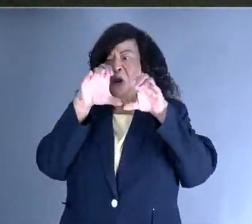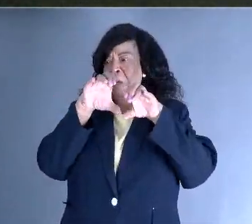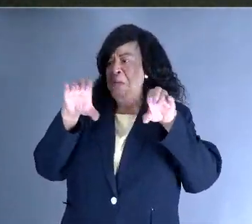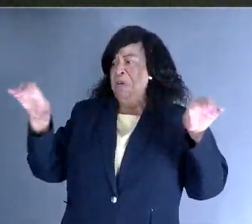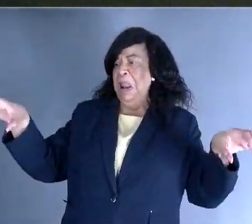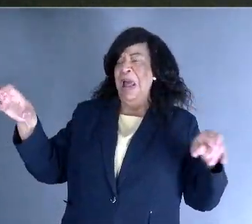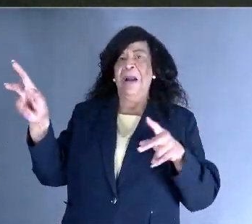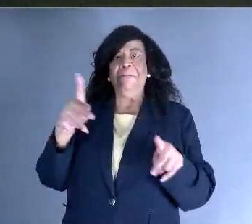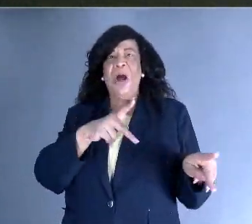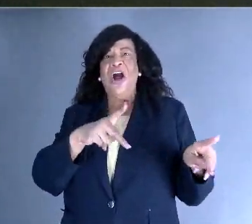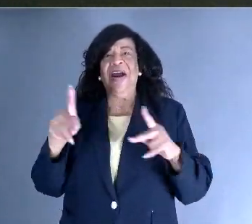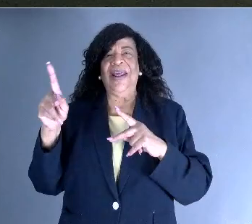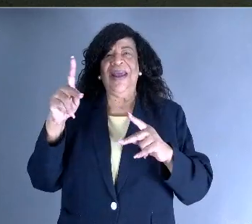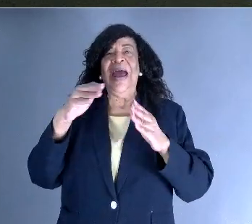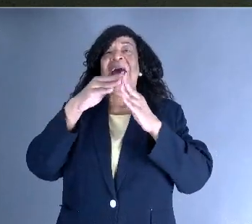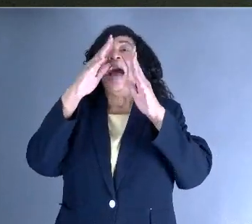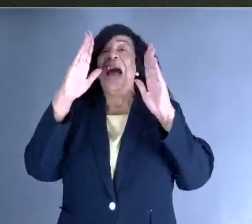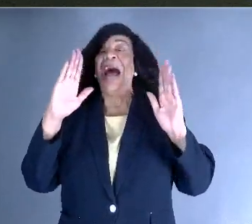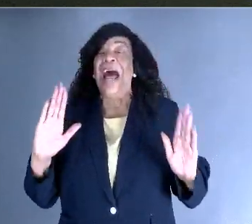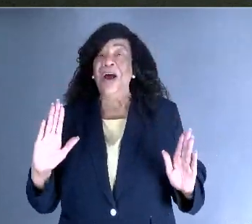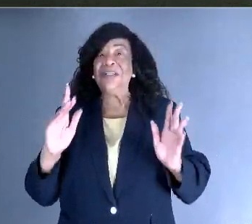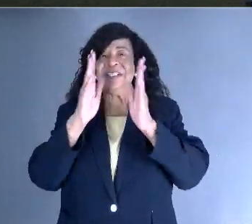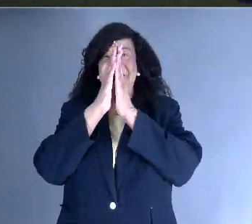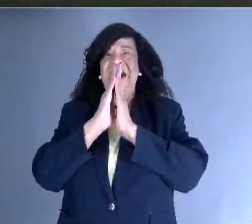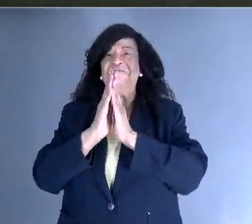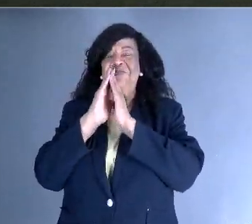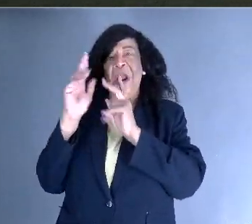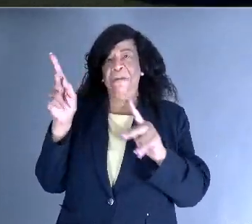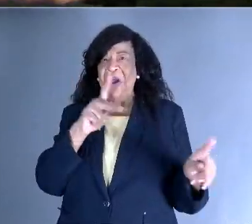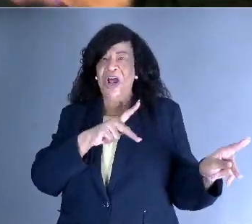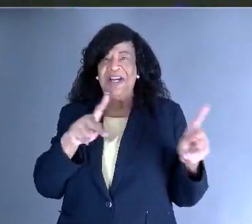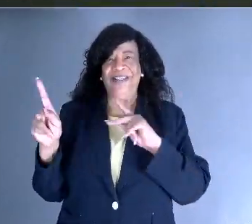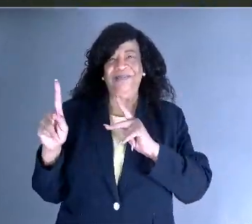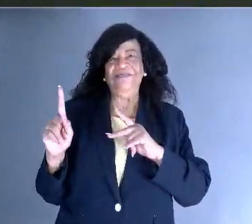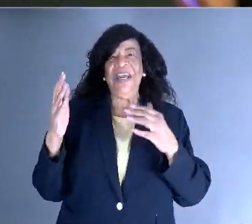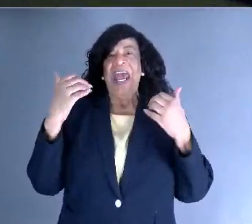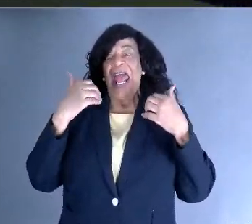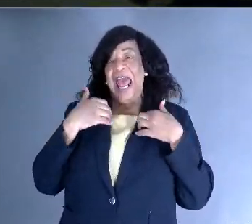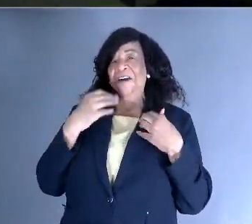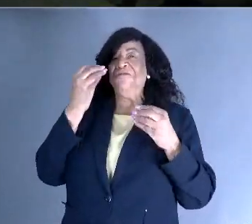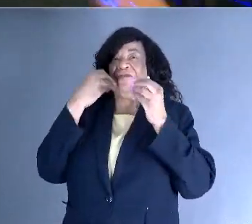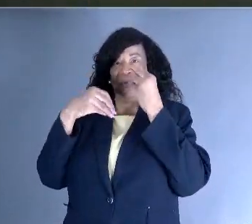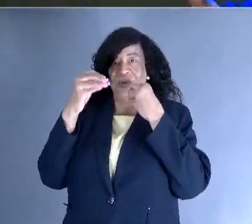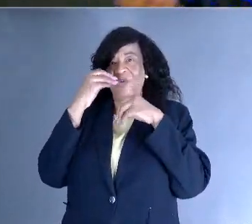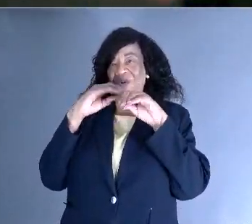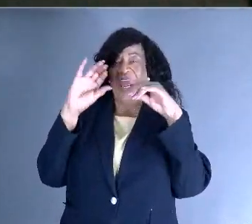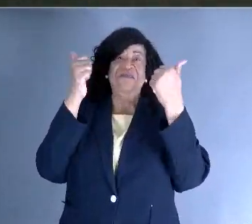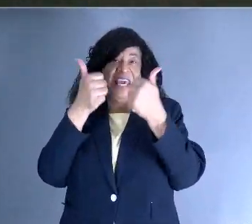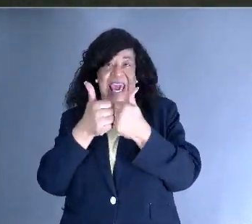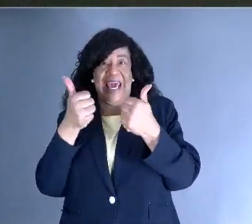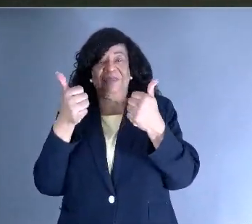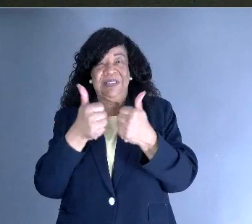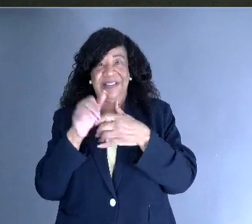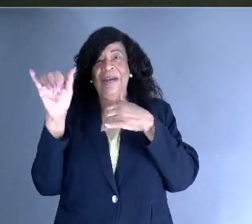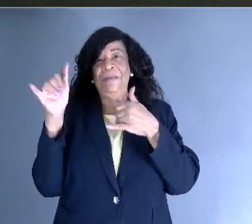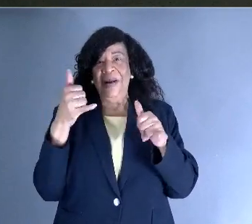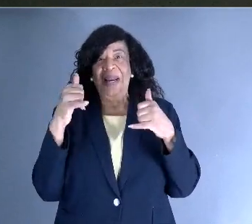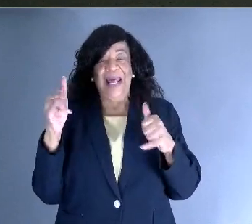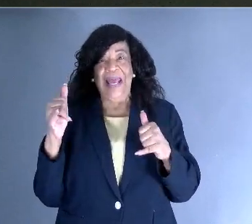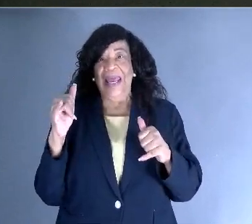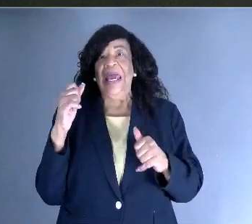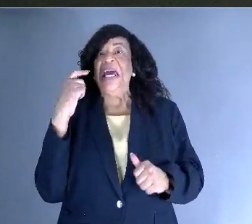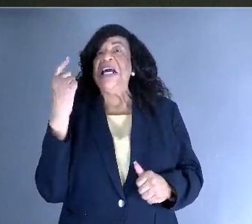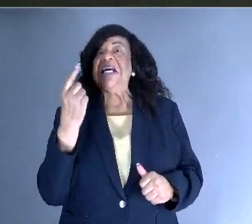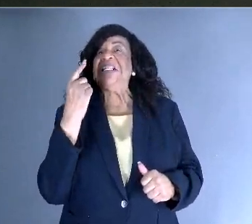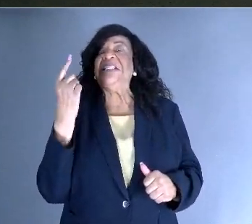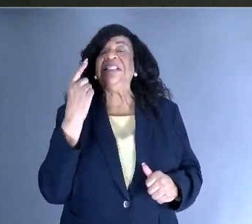party where there's Christian music and there's food and there are games and then at some point someone will get on the microphone